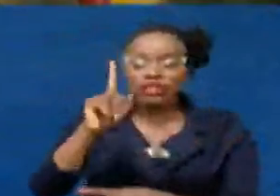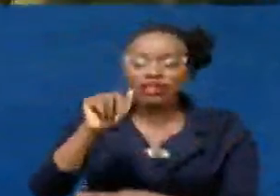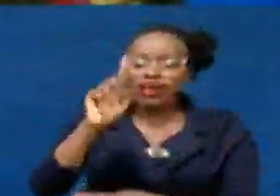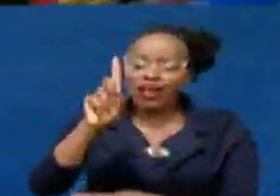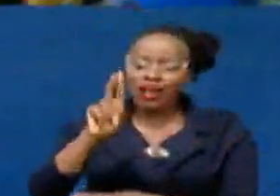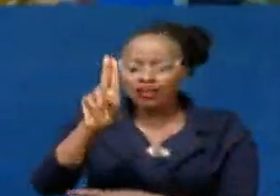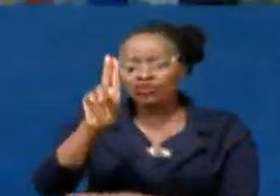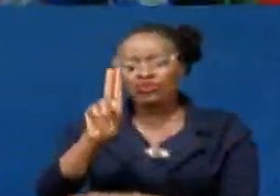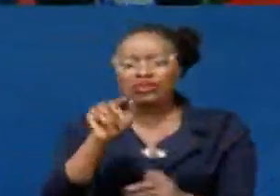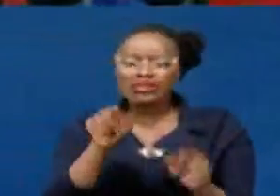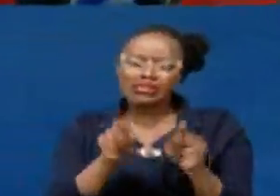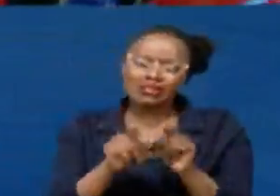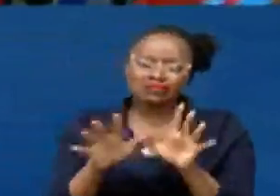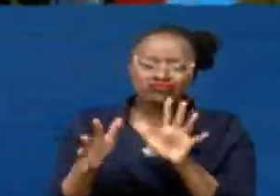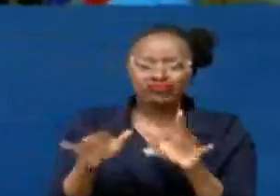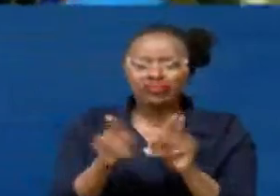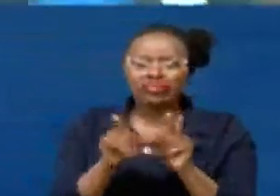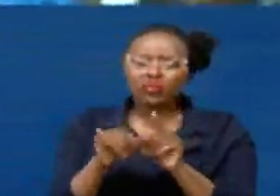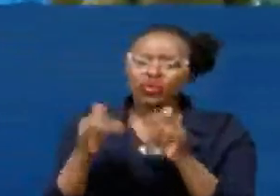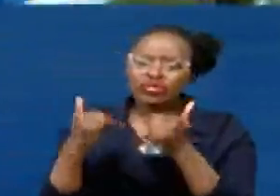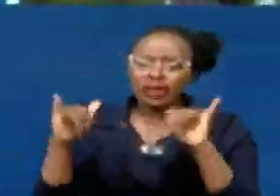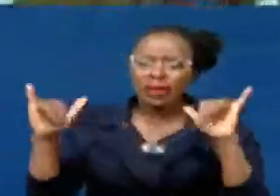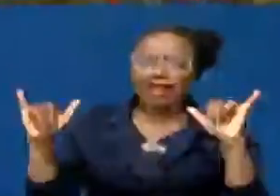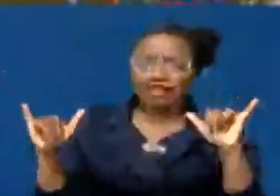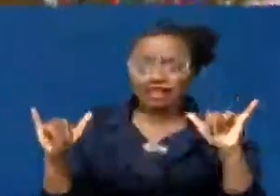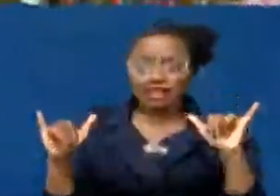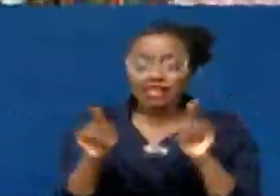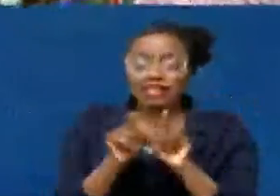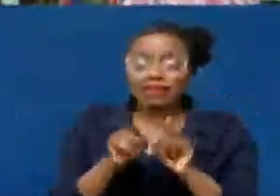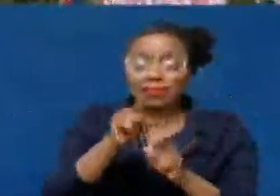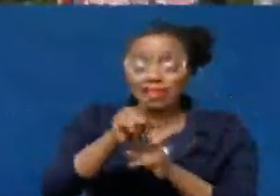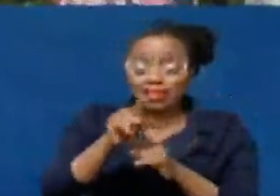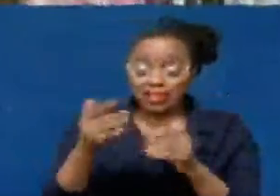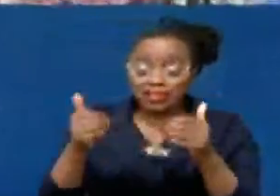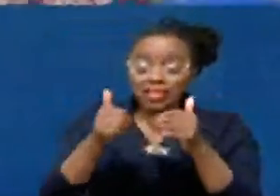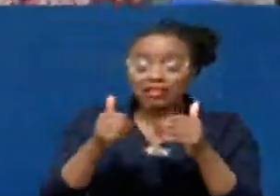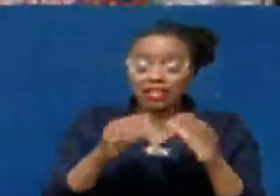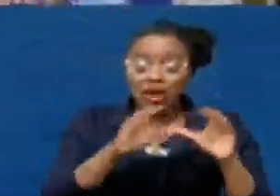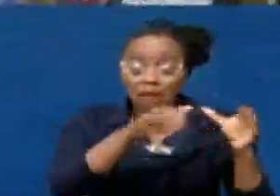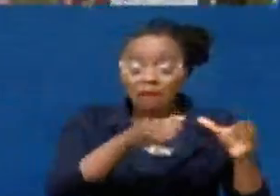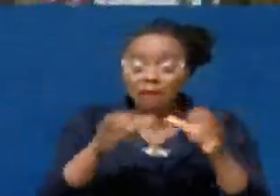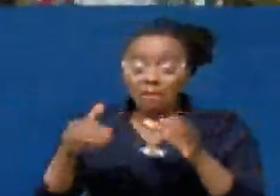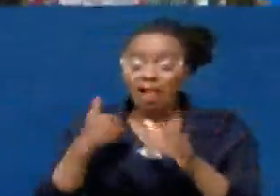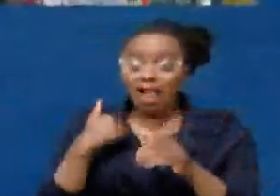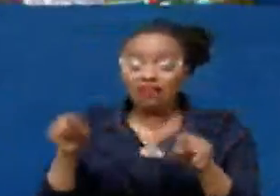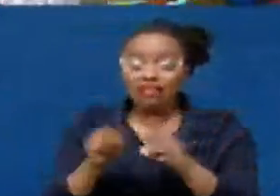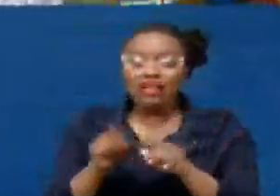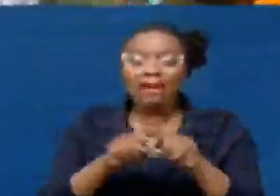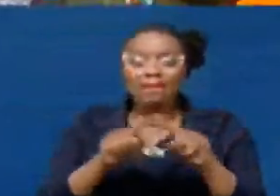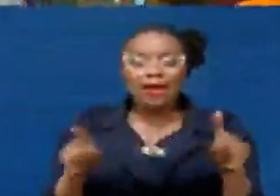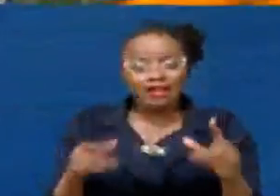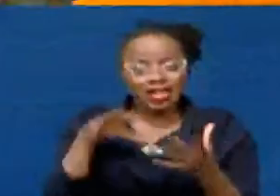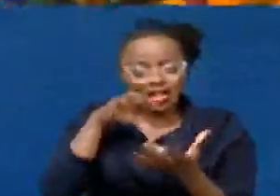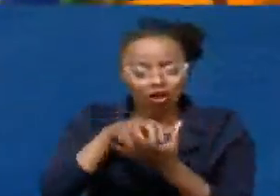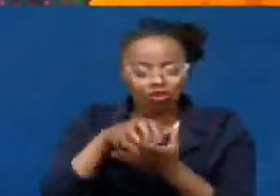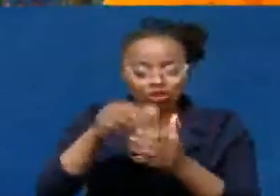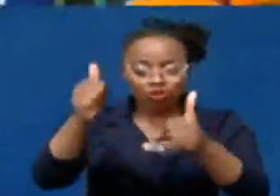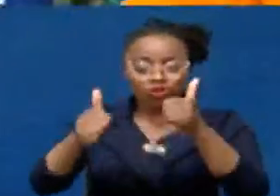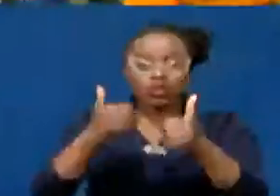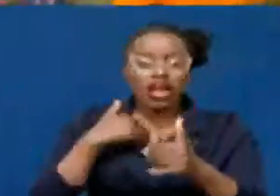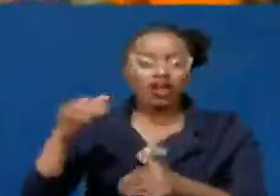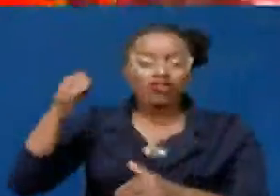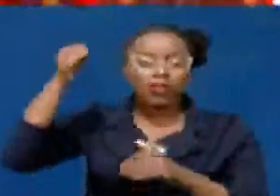was sort of liberal. That divide is still there. But here is the situation now,